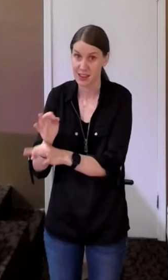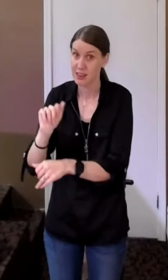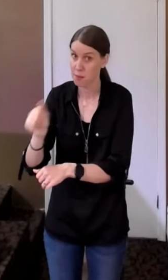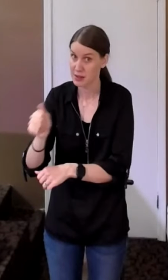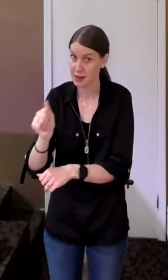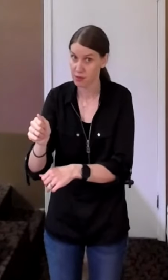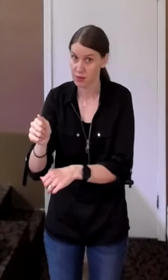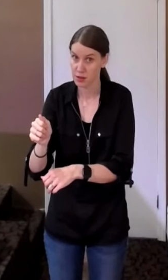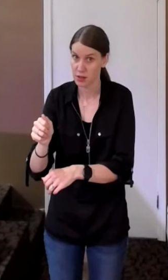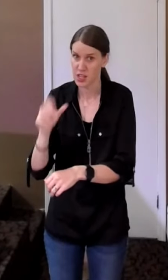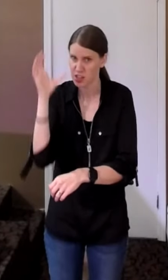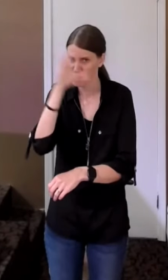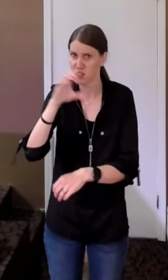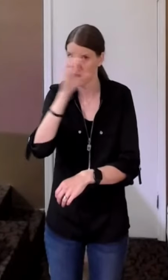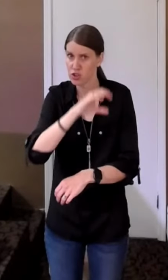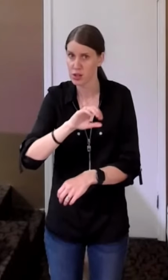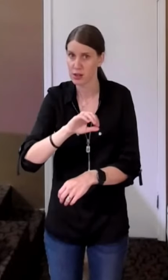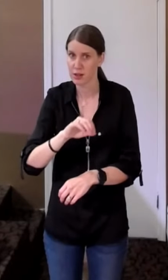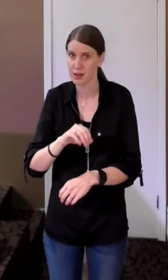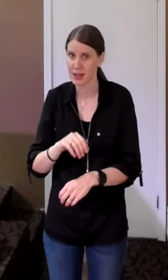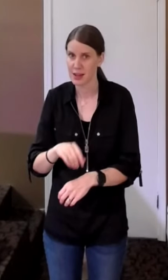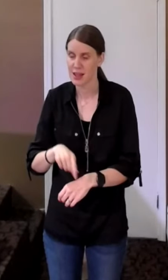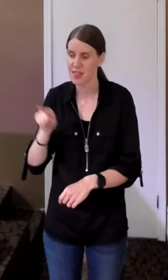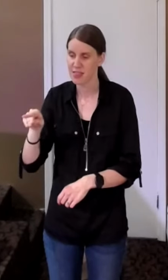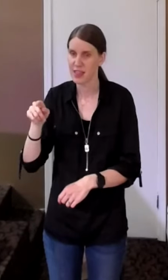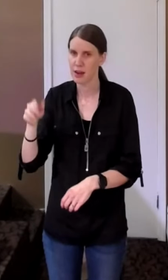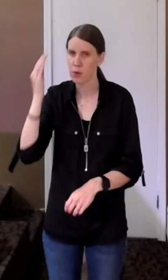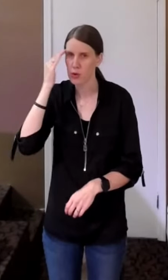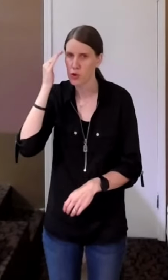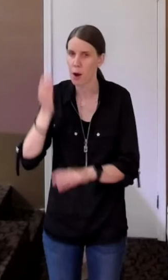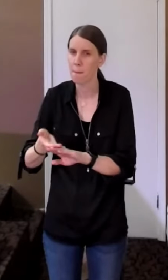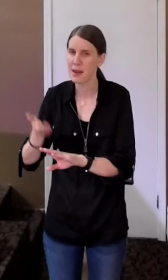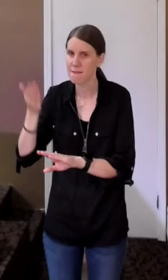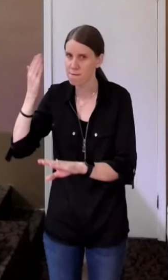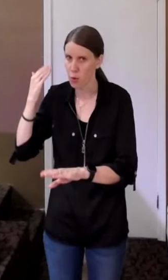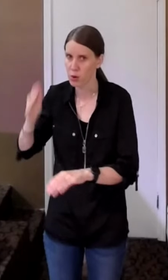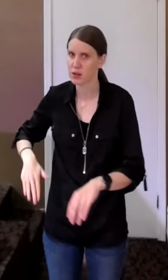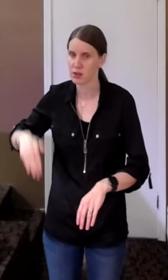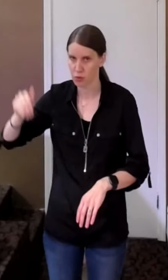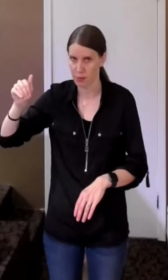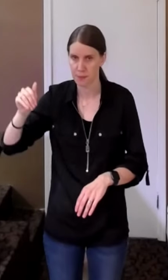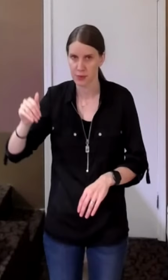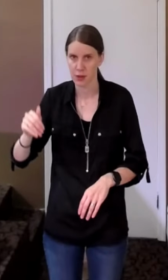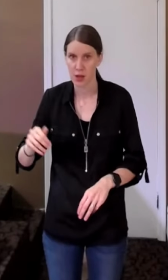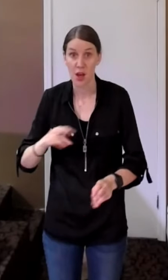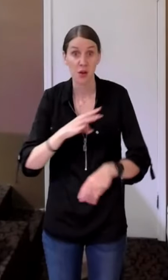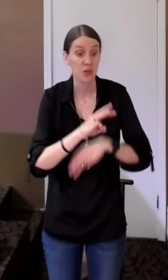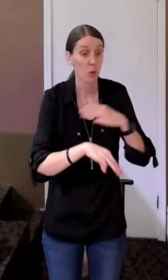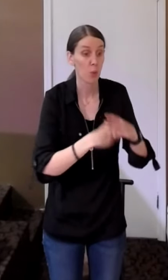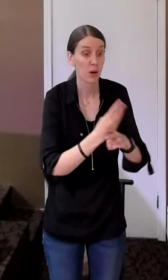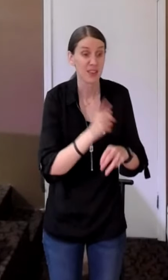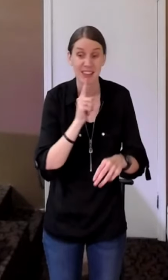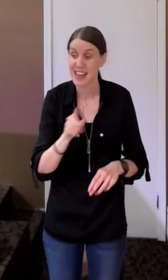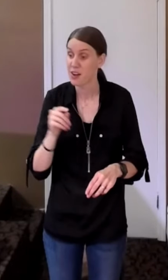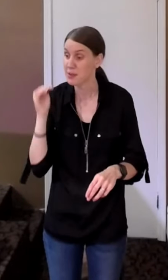parents, that they'll have a solid foundation. And when the world tells them this lie and then it comes to